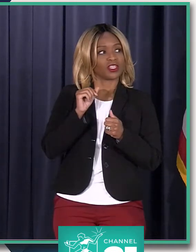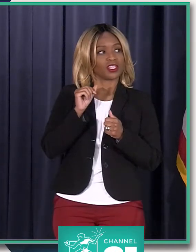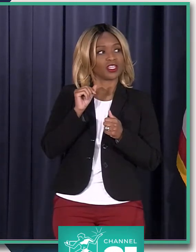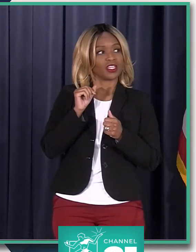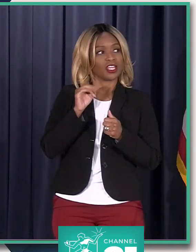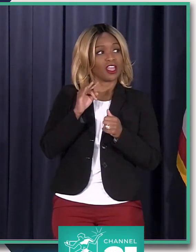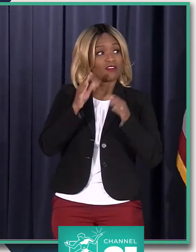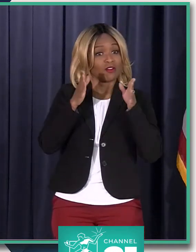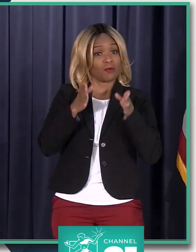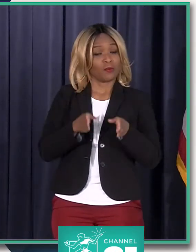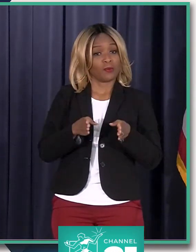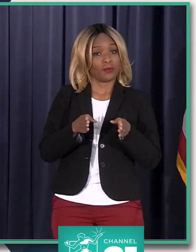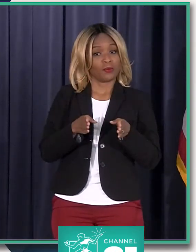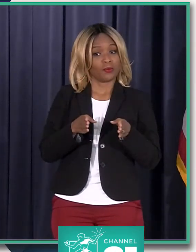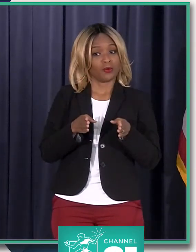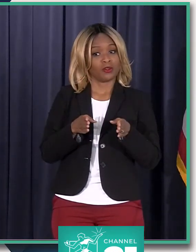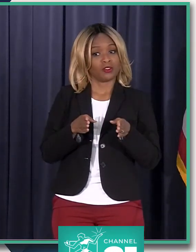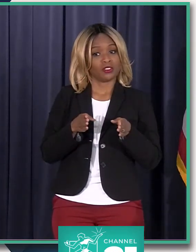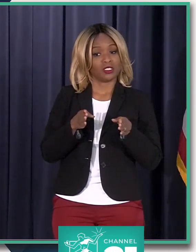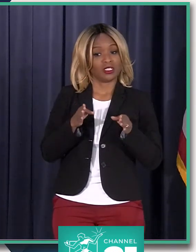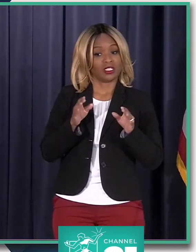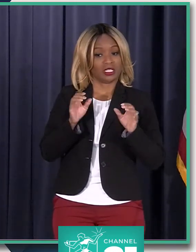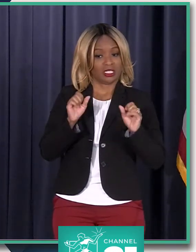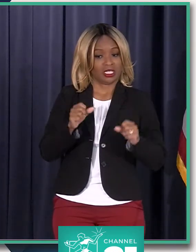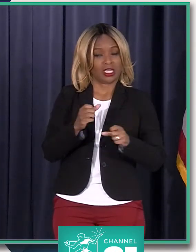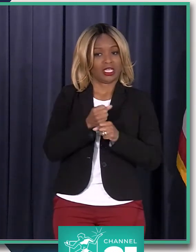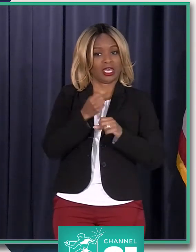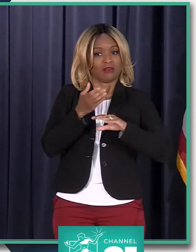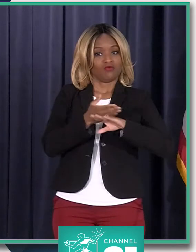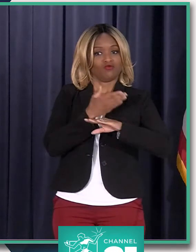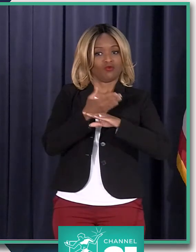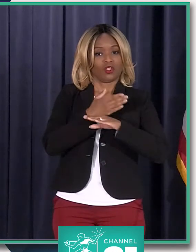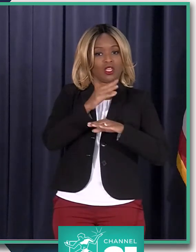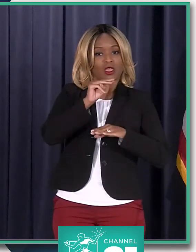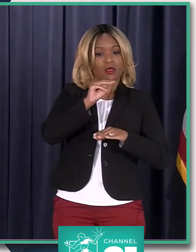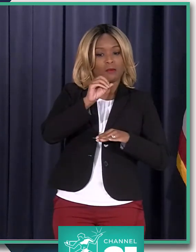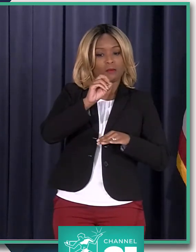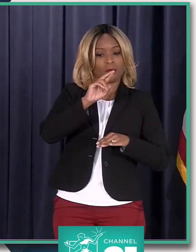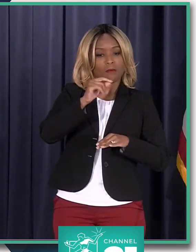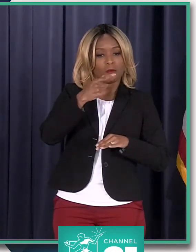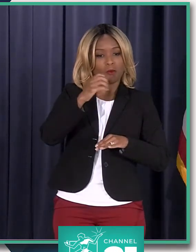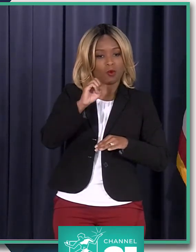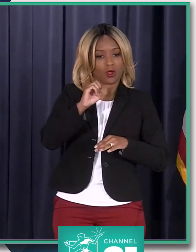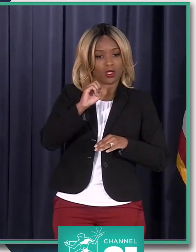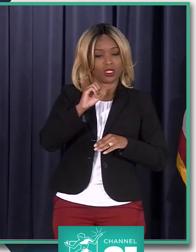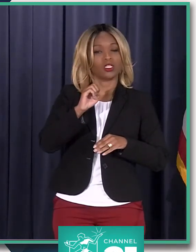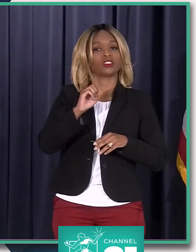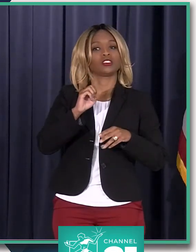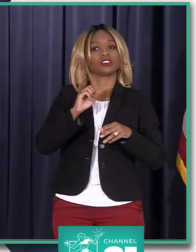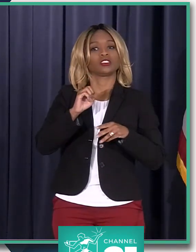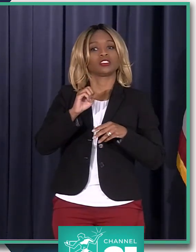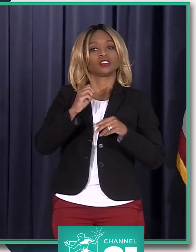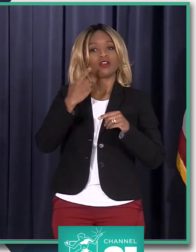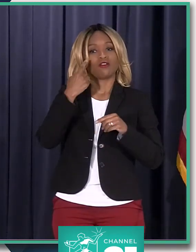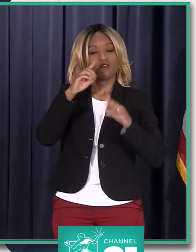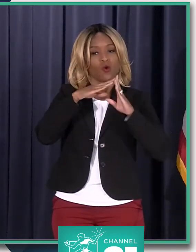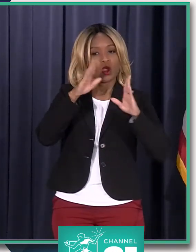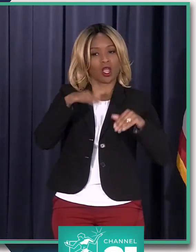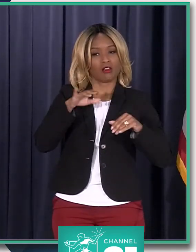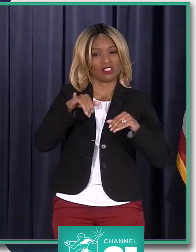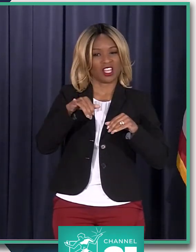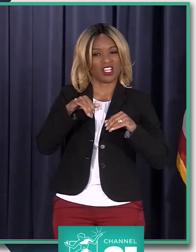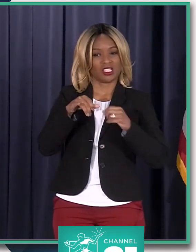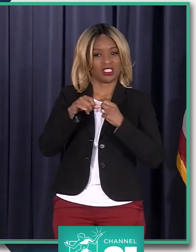if a person can get a rehab mortgage for a house that's been preserved through the methods that the mayor has described, that we're going to apply